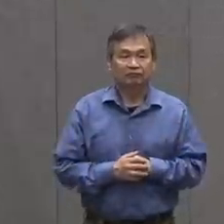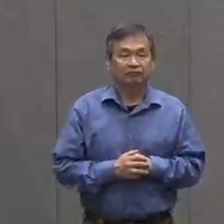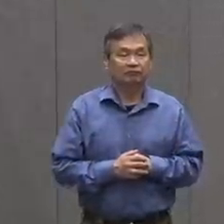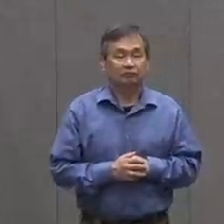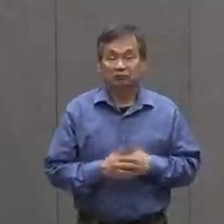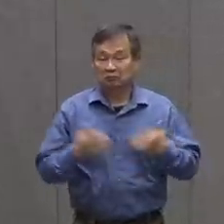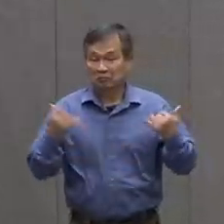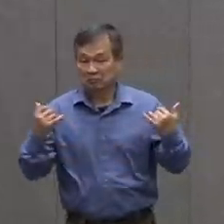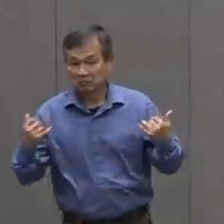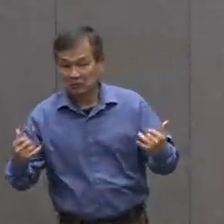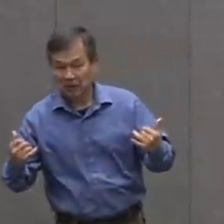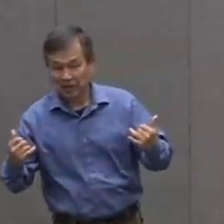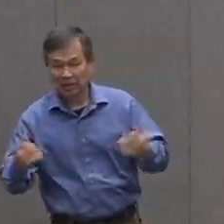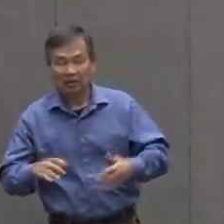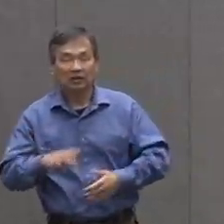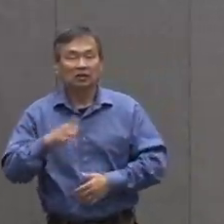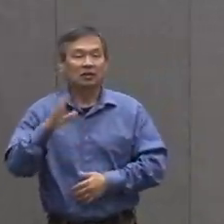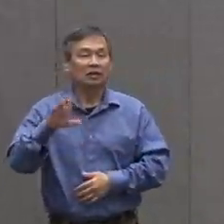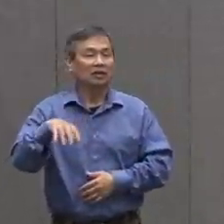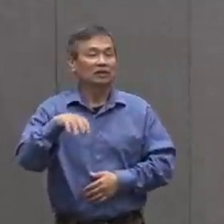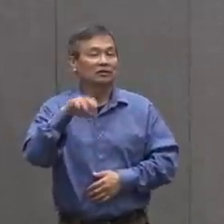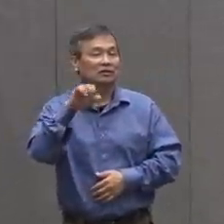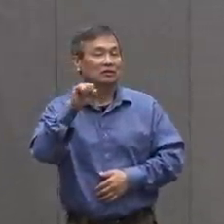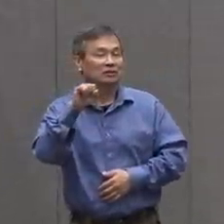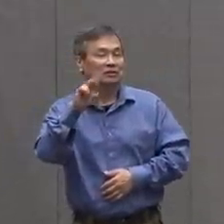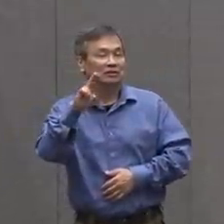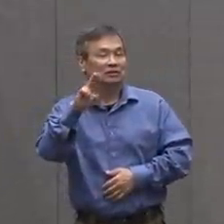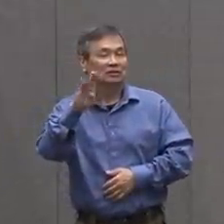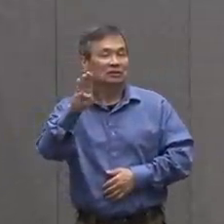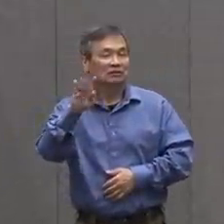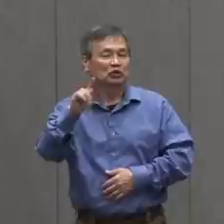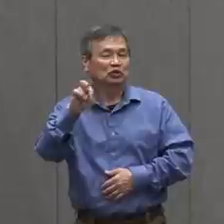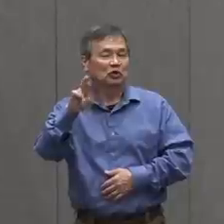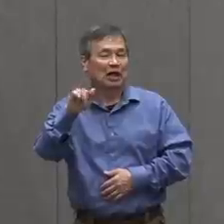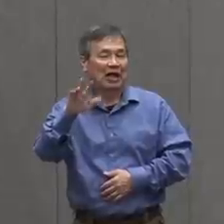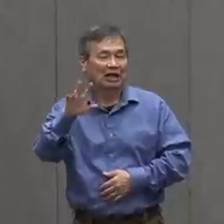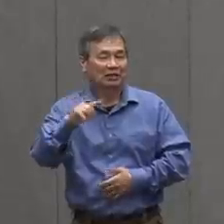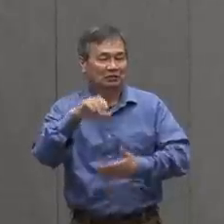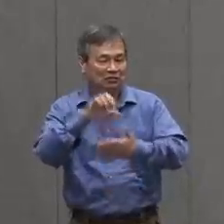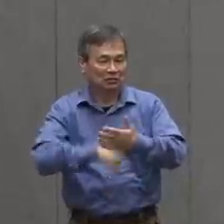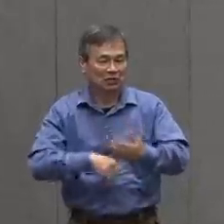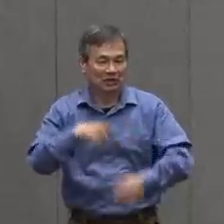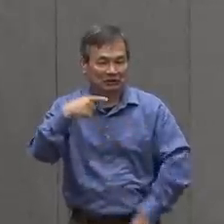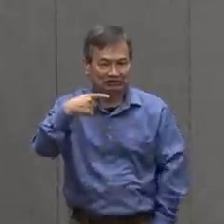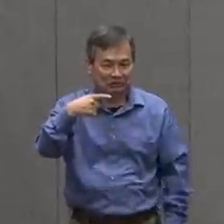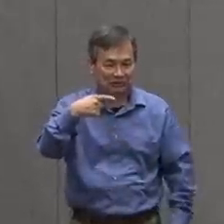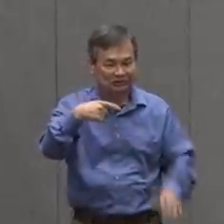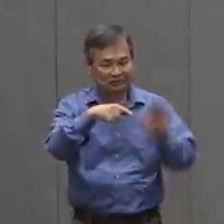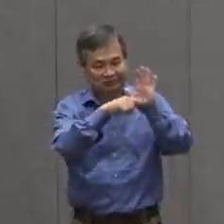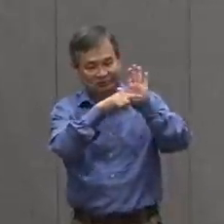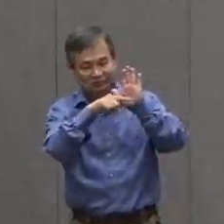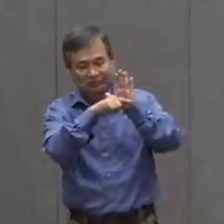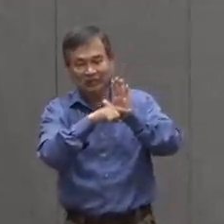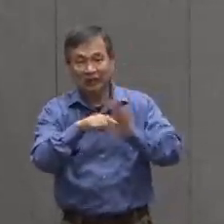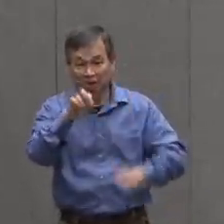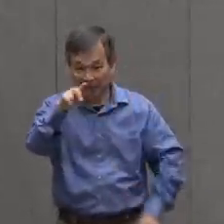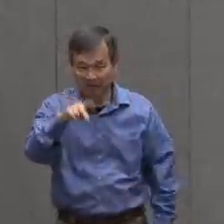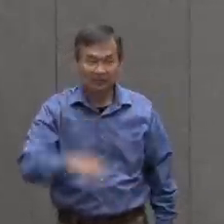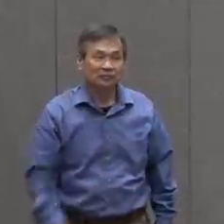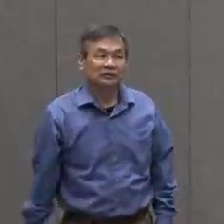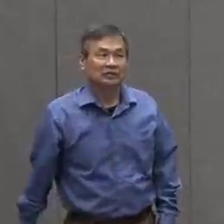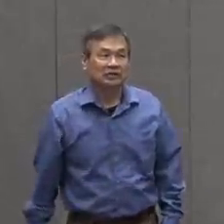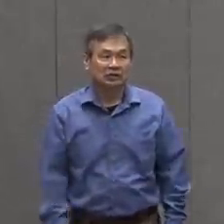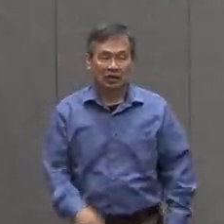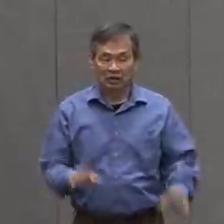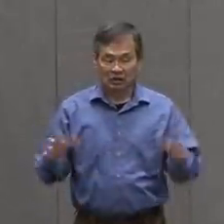Now we're going to subtract. So when we subtract, we need to start with our whole. So